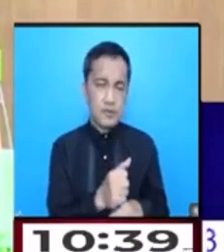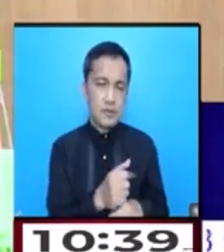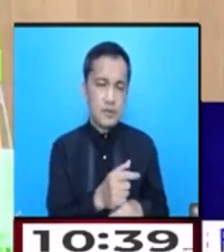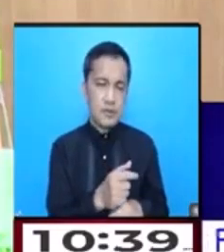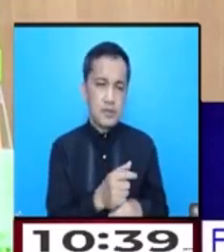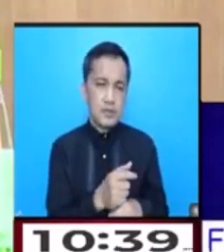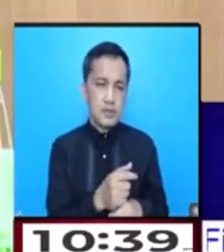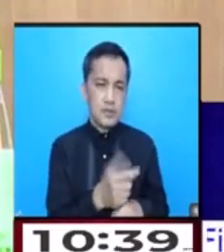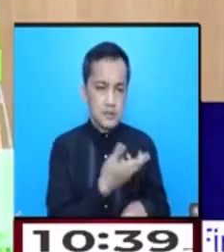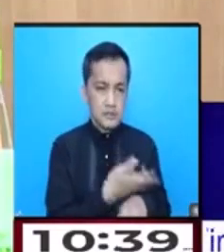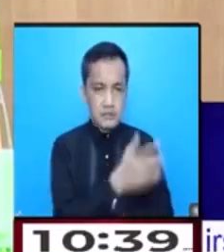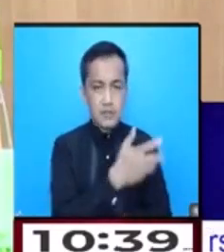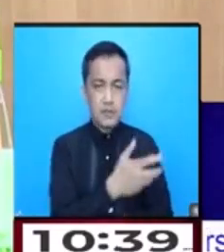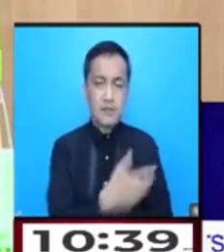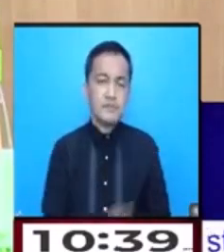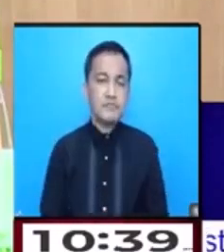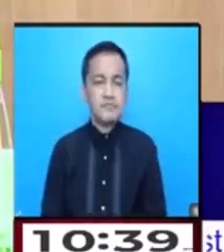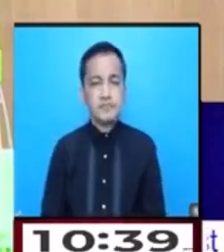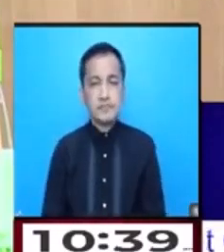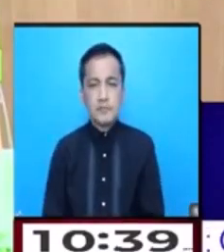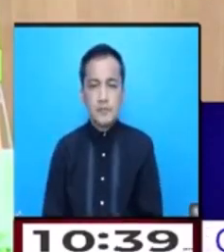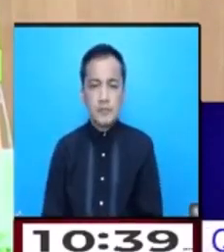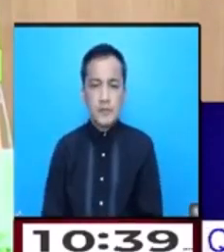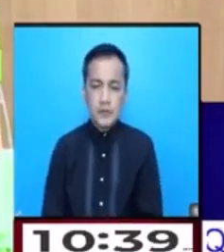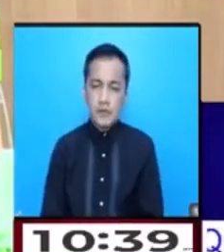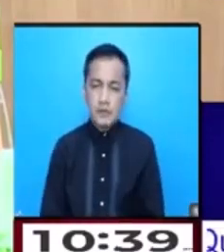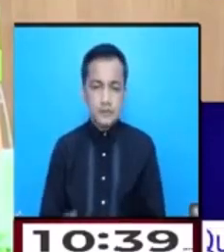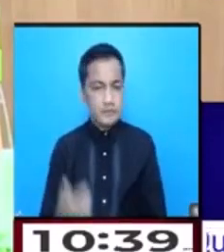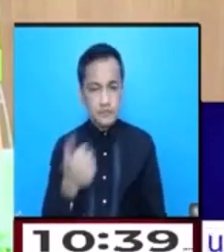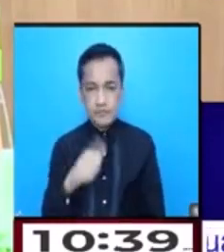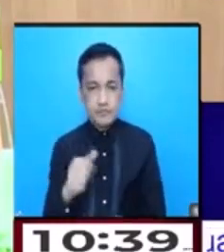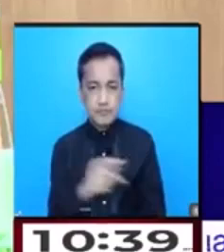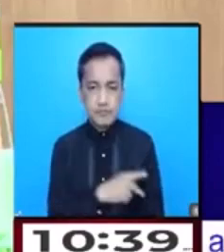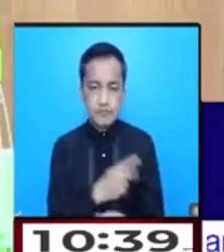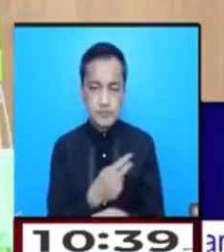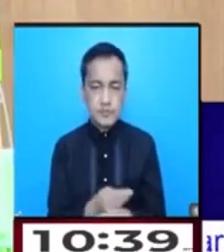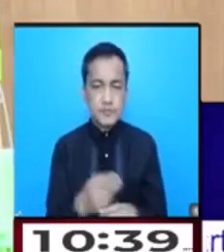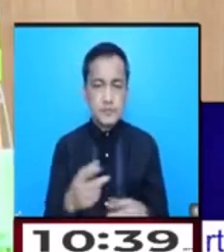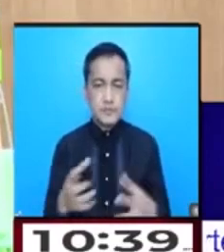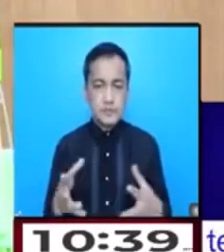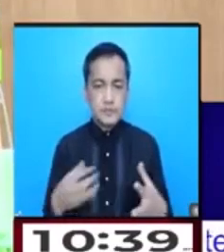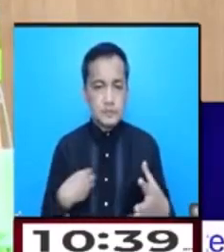by any power exerted